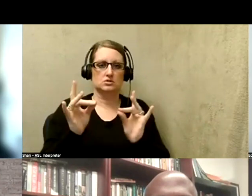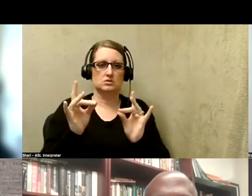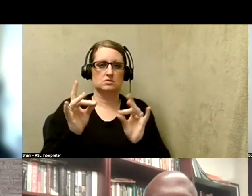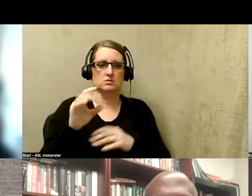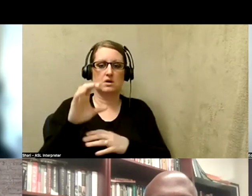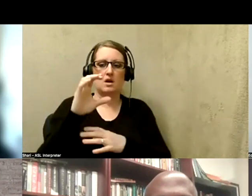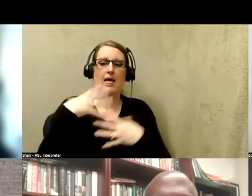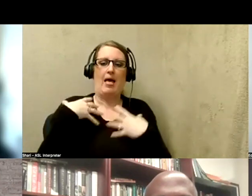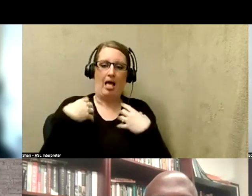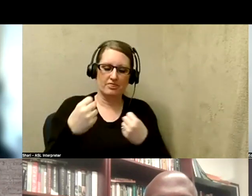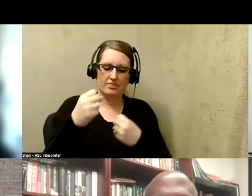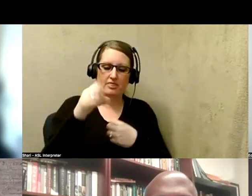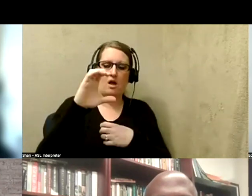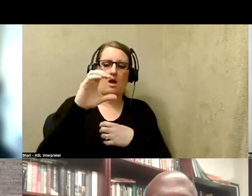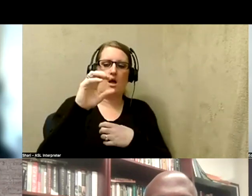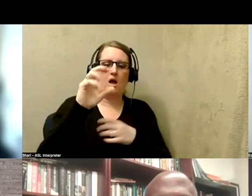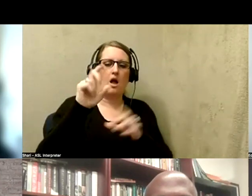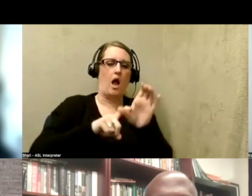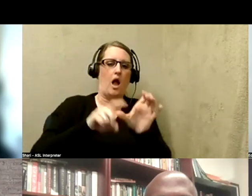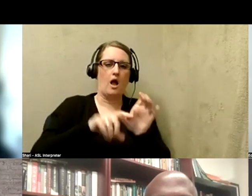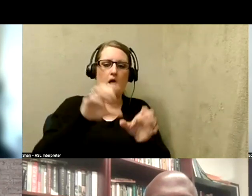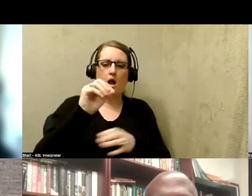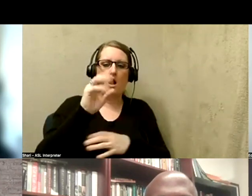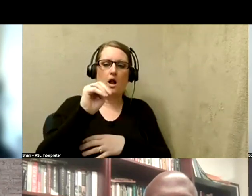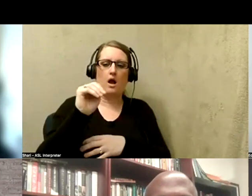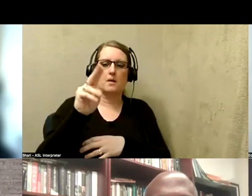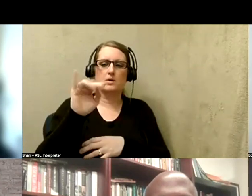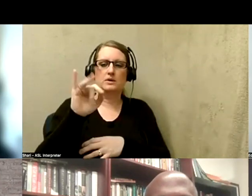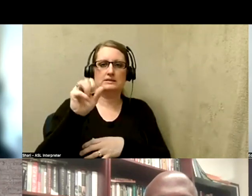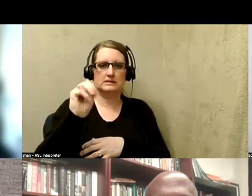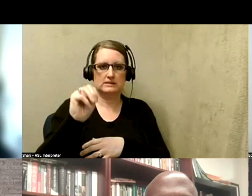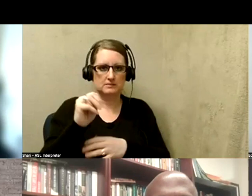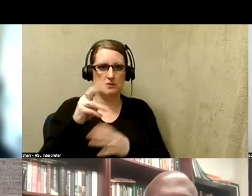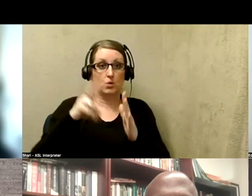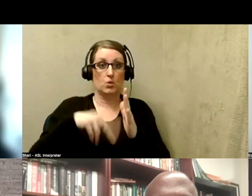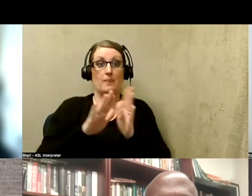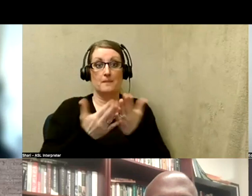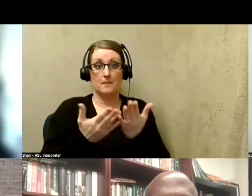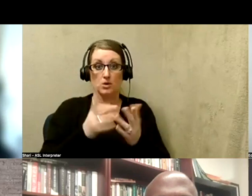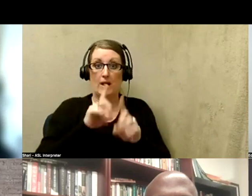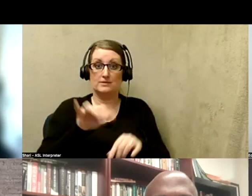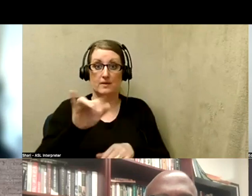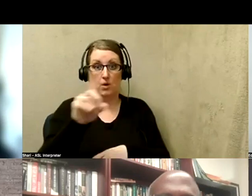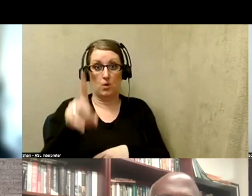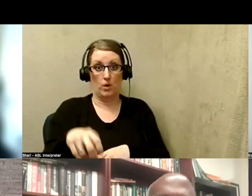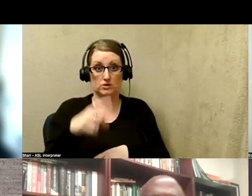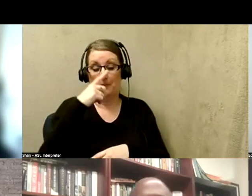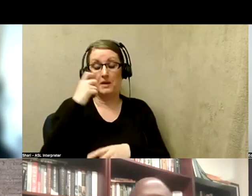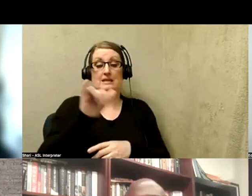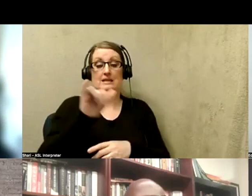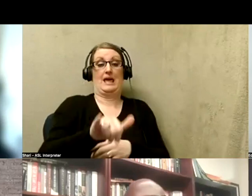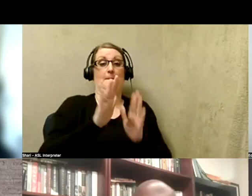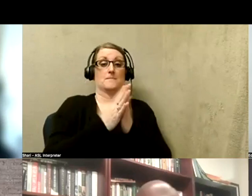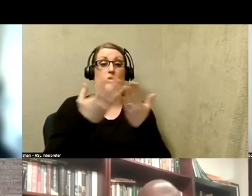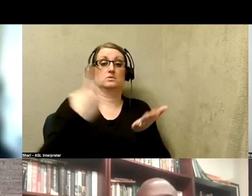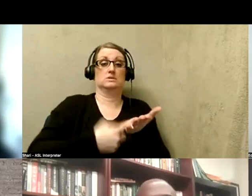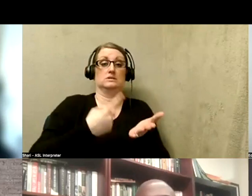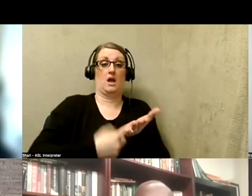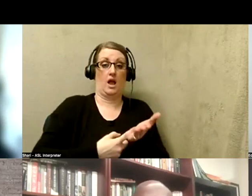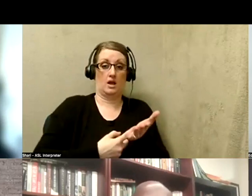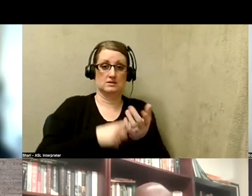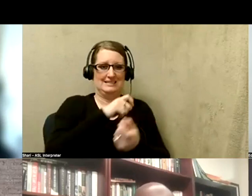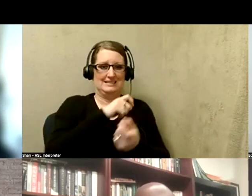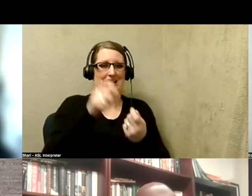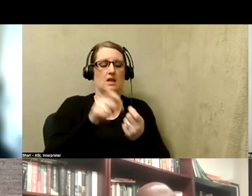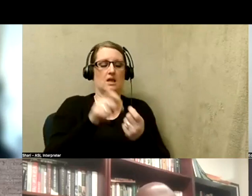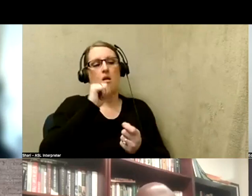communism. This is the book you should read in answer to that question, because, you know, it talks exactly like you said, not